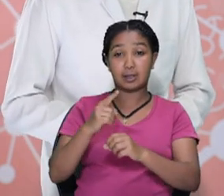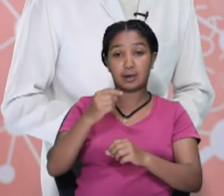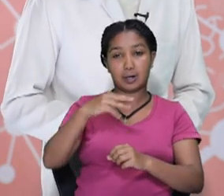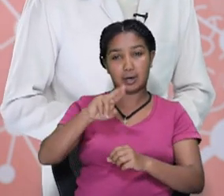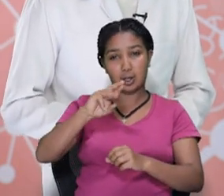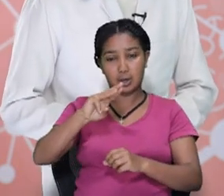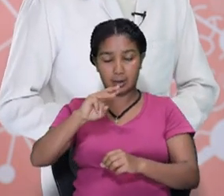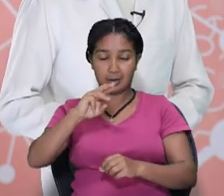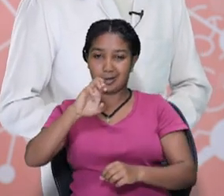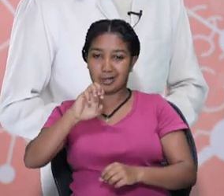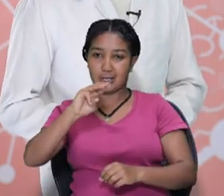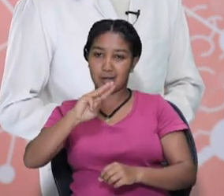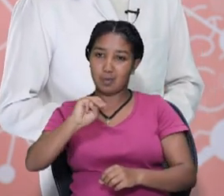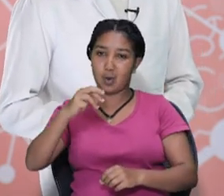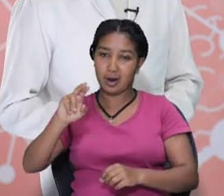their predators.